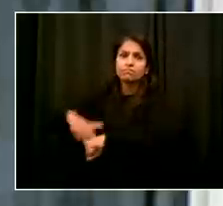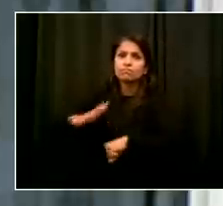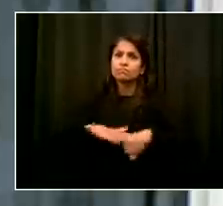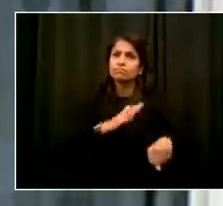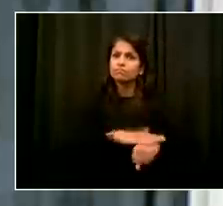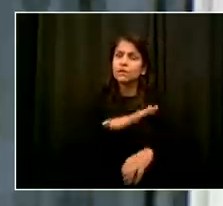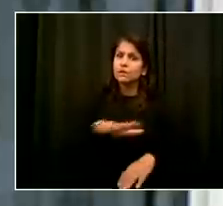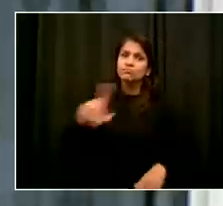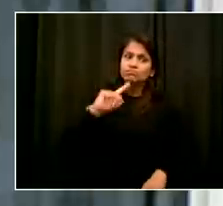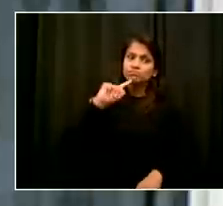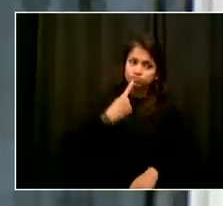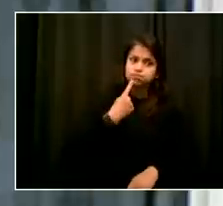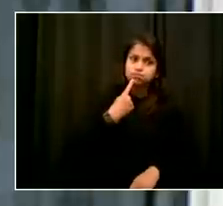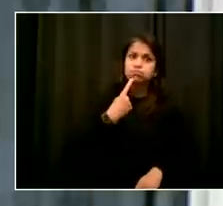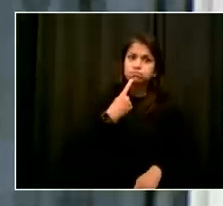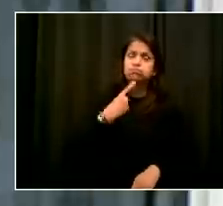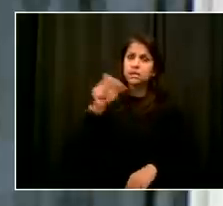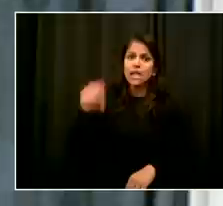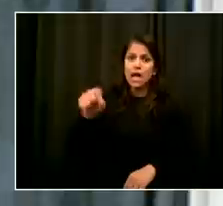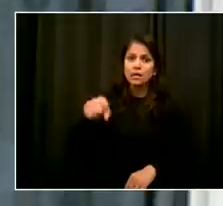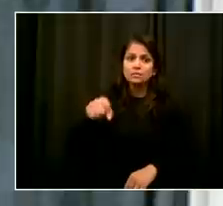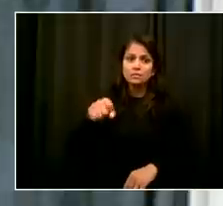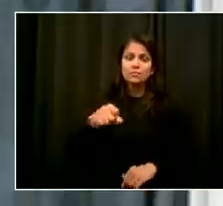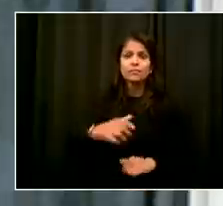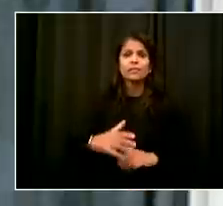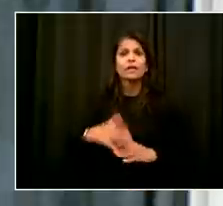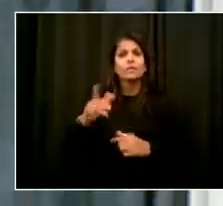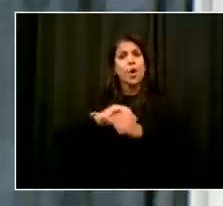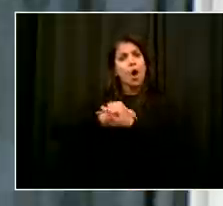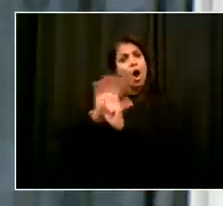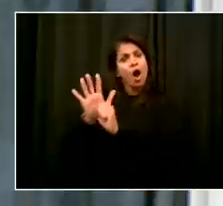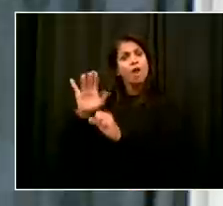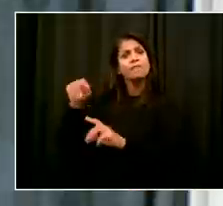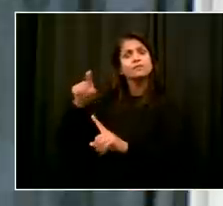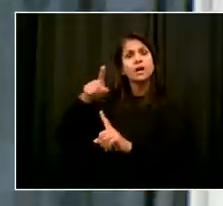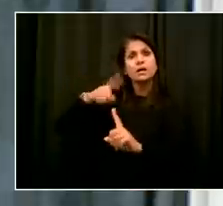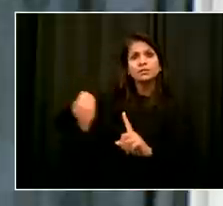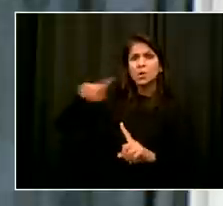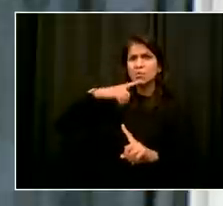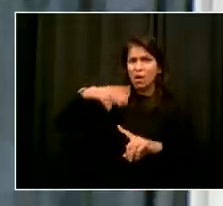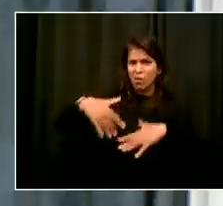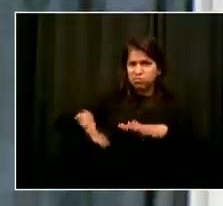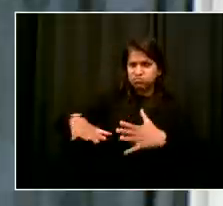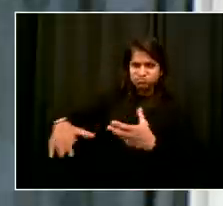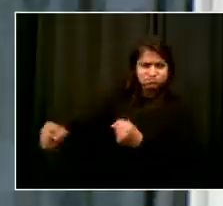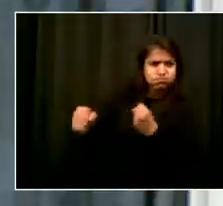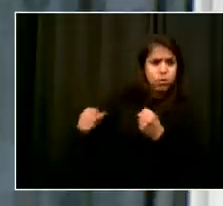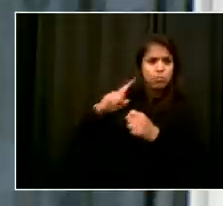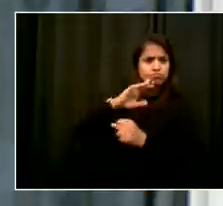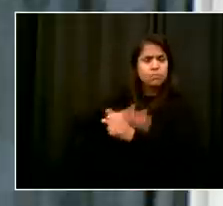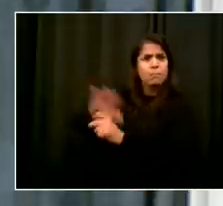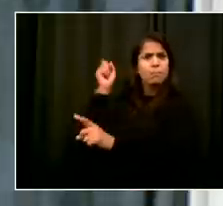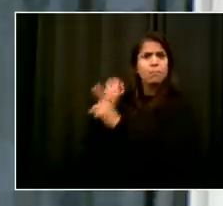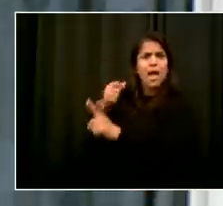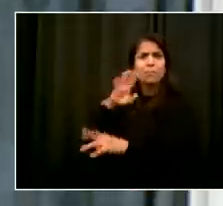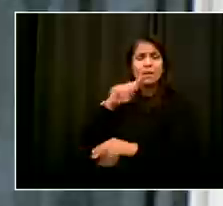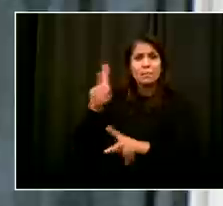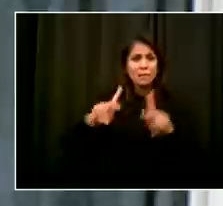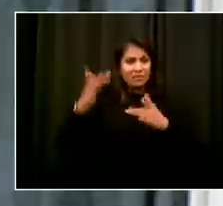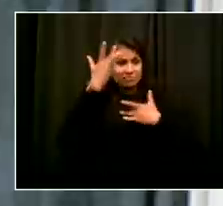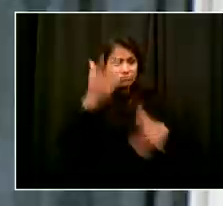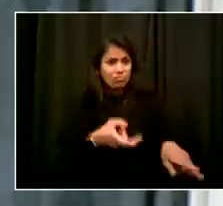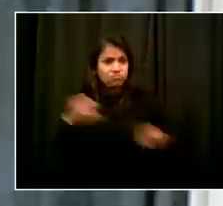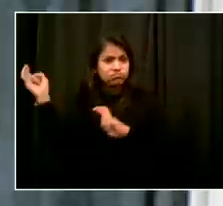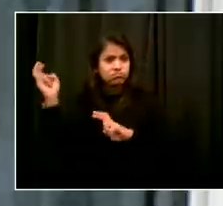COVID-19 has more severe effects on people who have chronic conditions, diabetes, heart